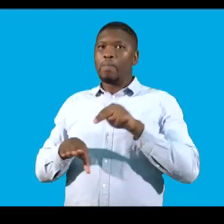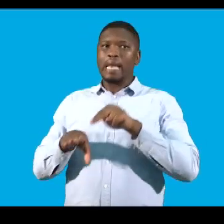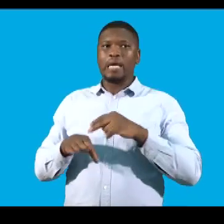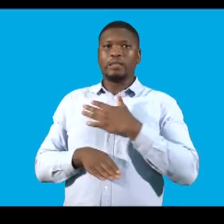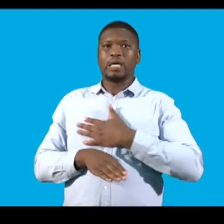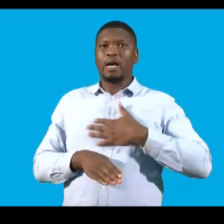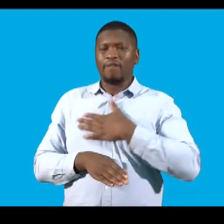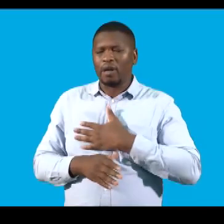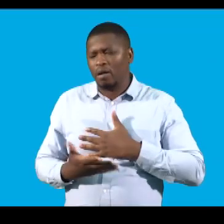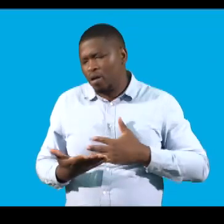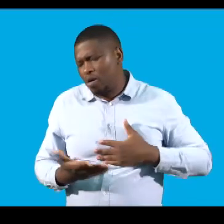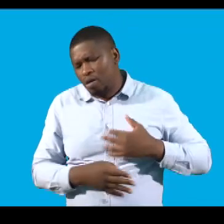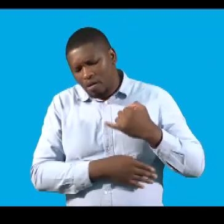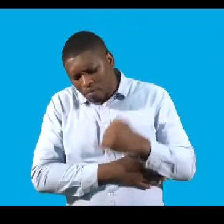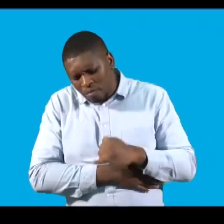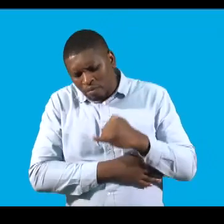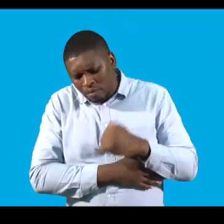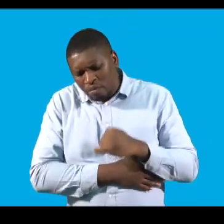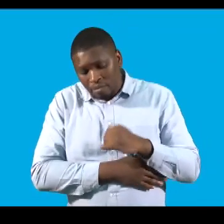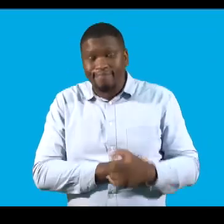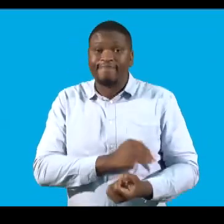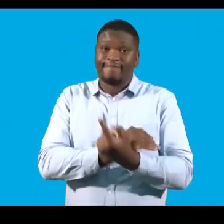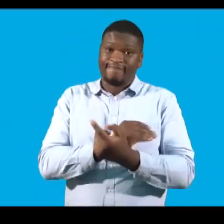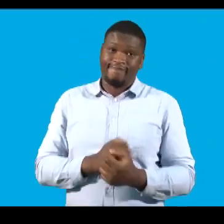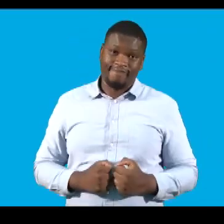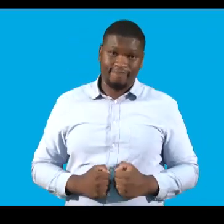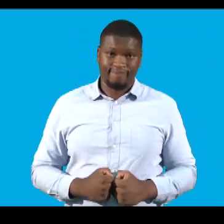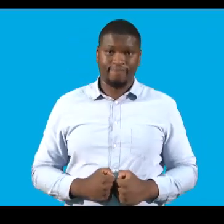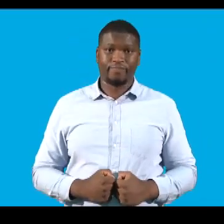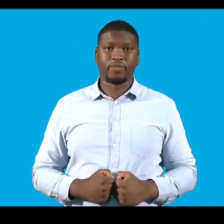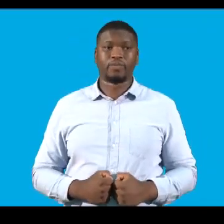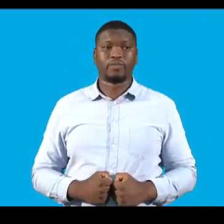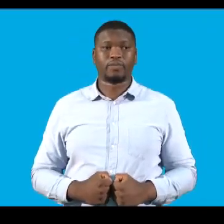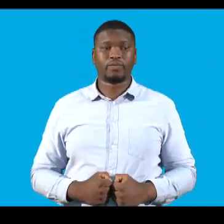responds with a sense of grief and sorrow.